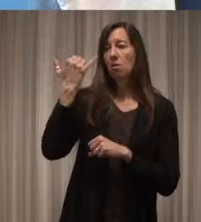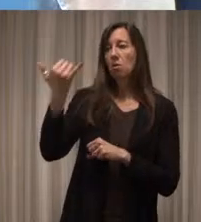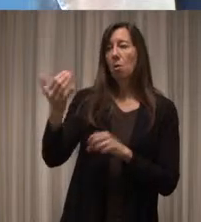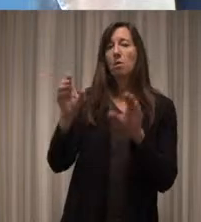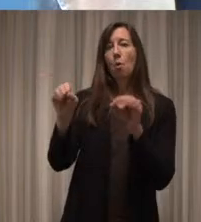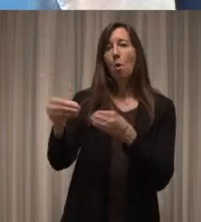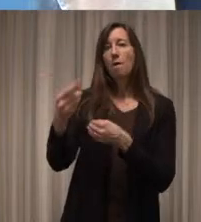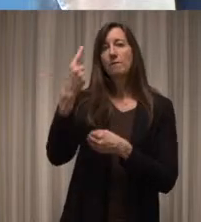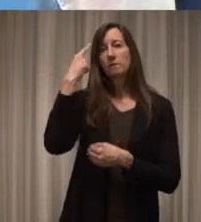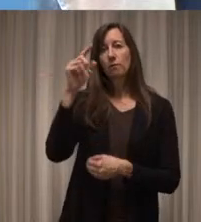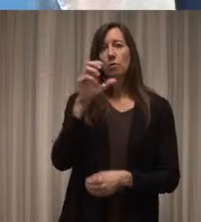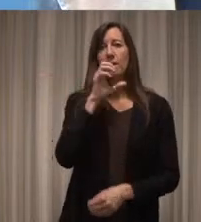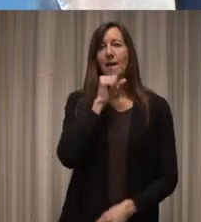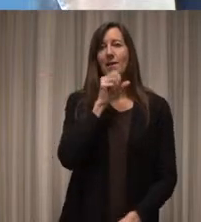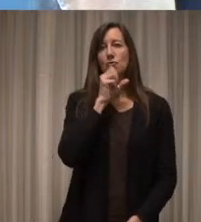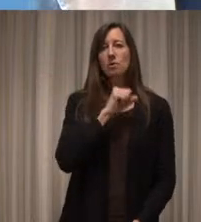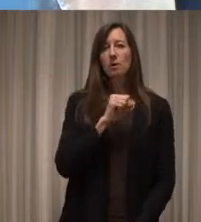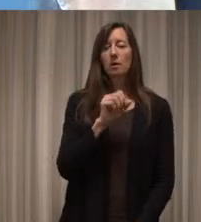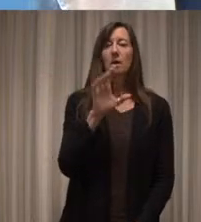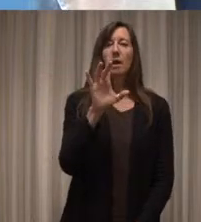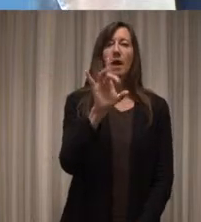is 845-340-3456,